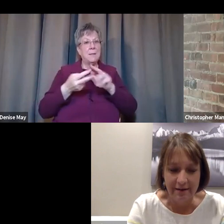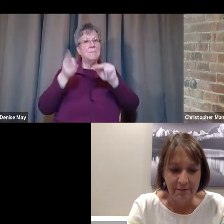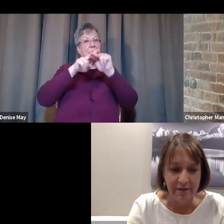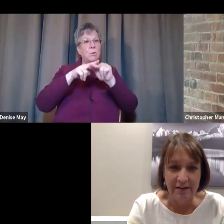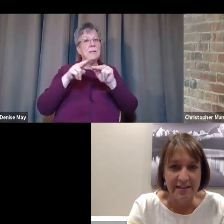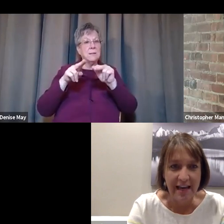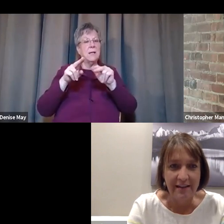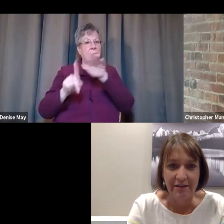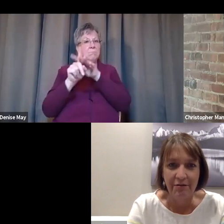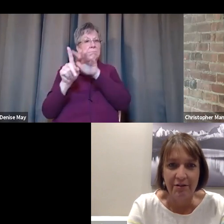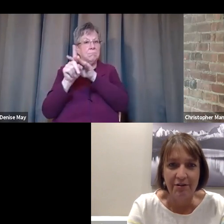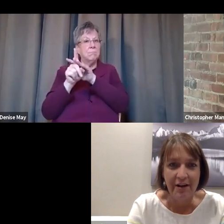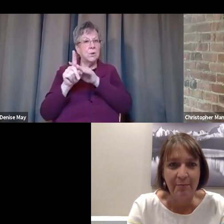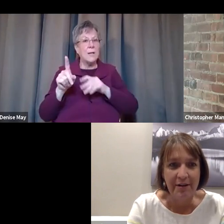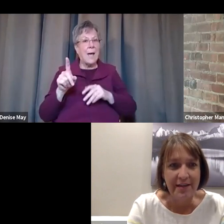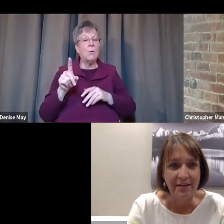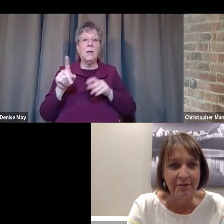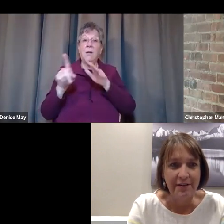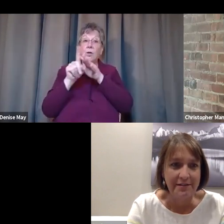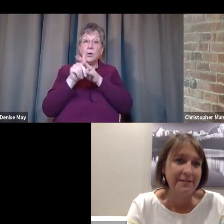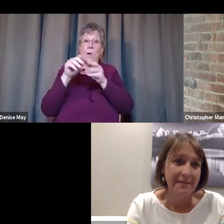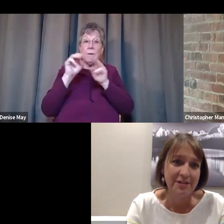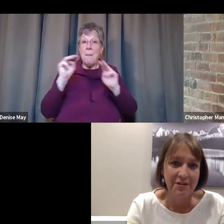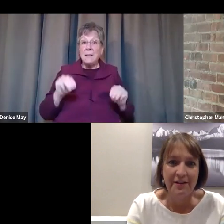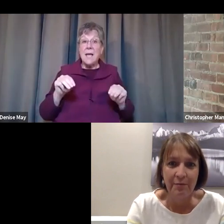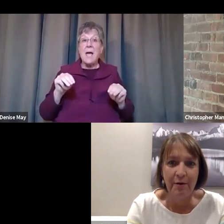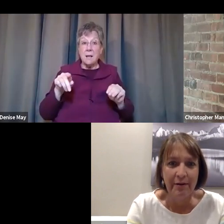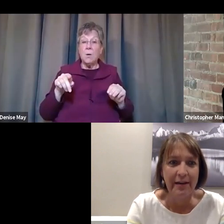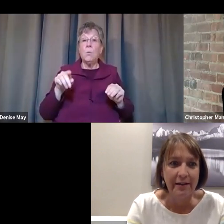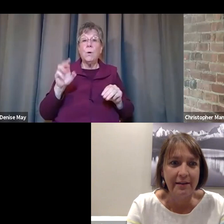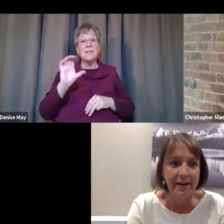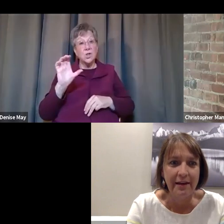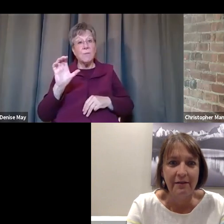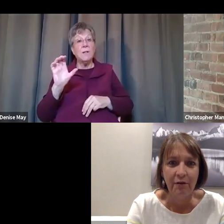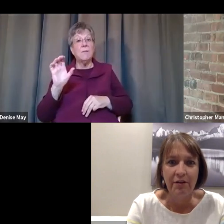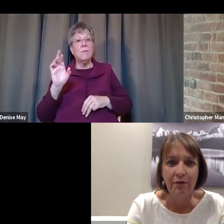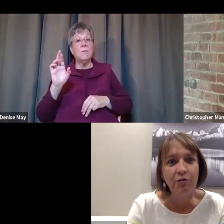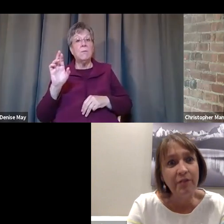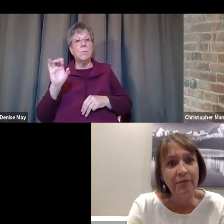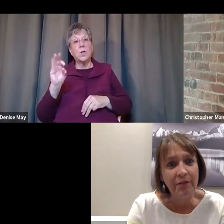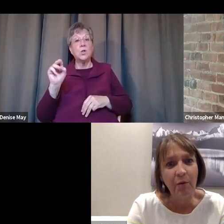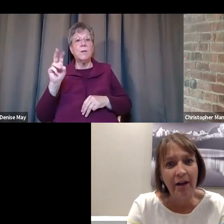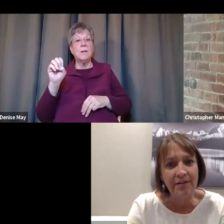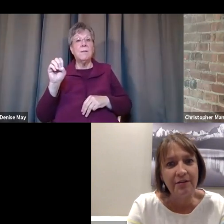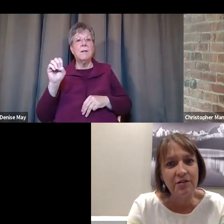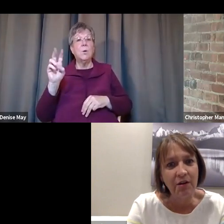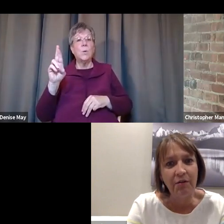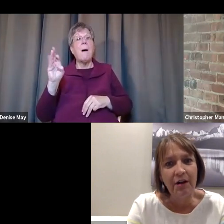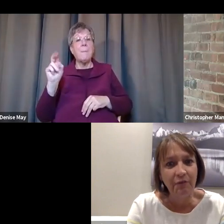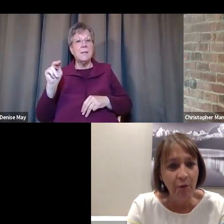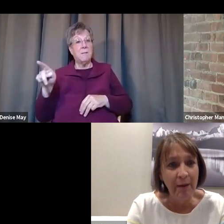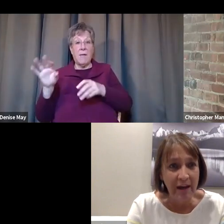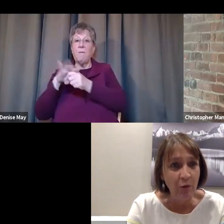like Darren's saying, the turnout in Montana was conservative Republican, and they voted for who they wanted to. And